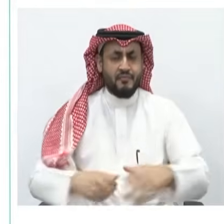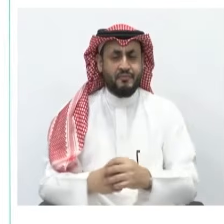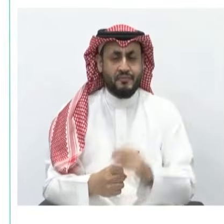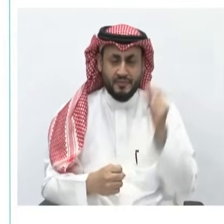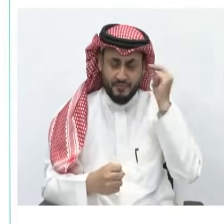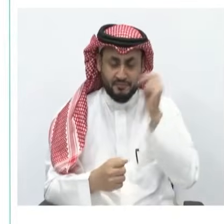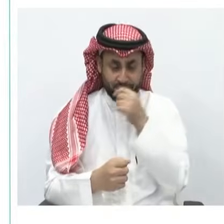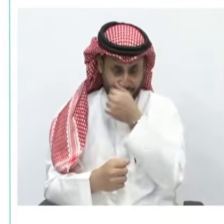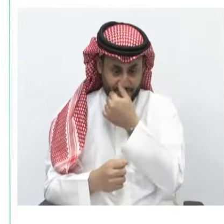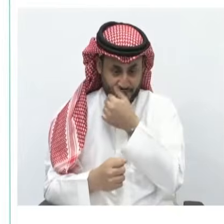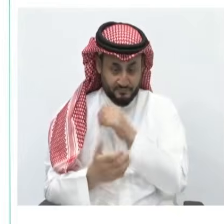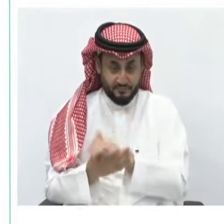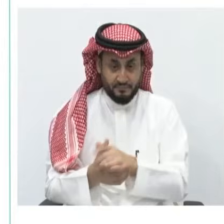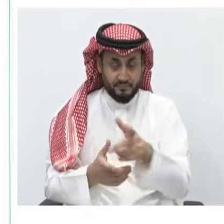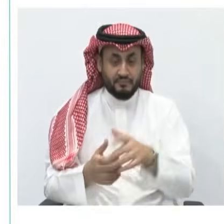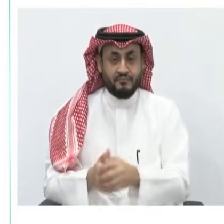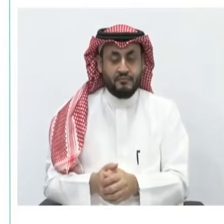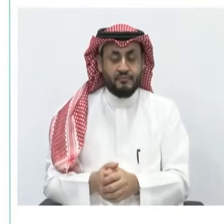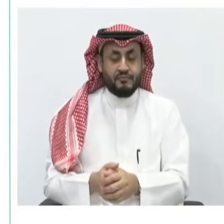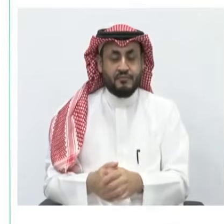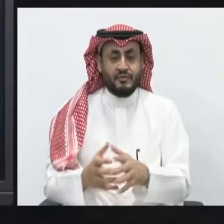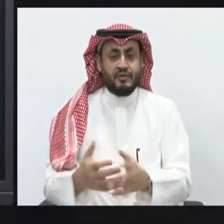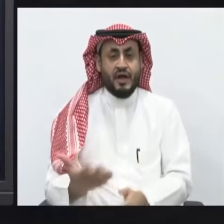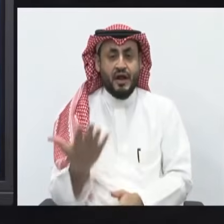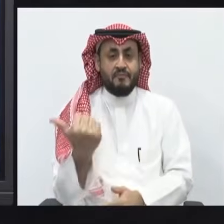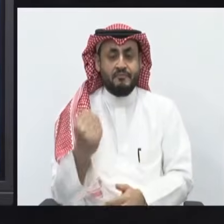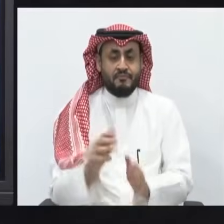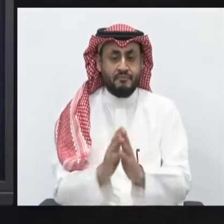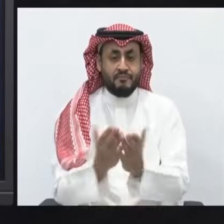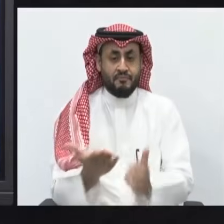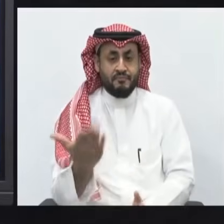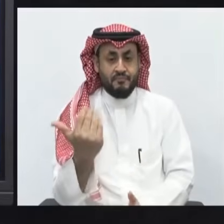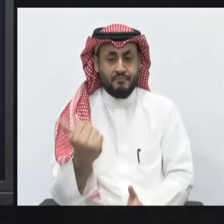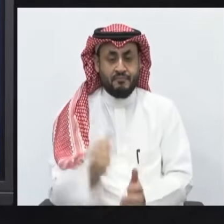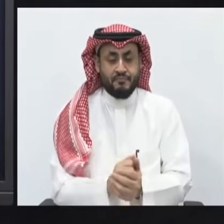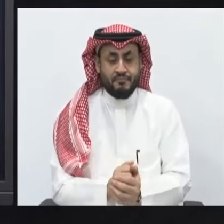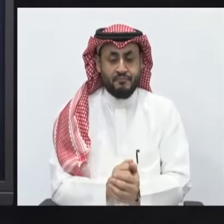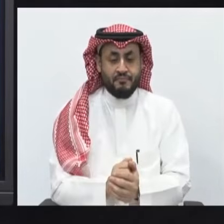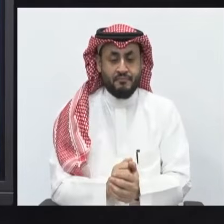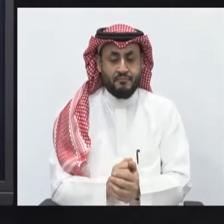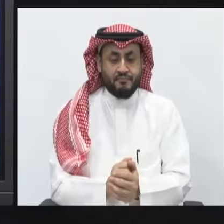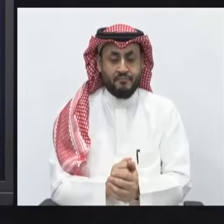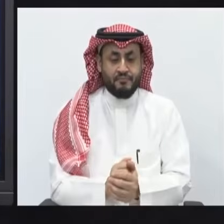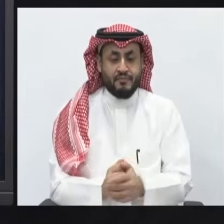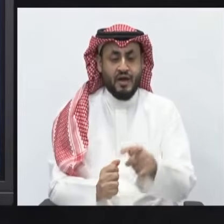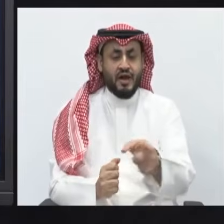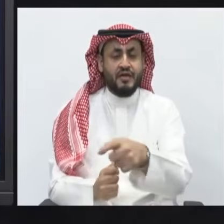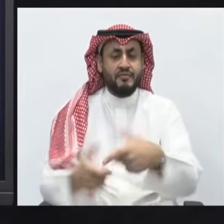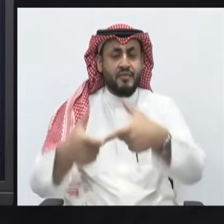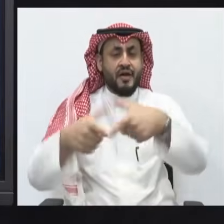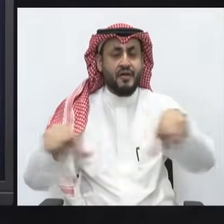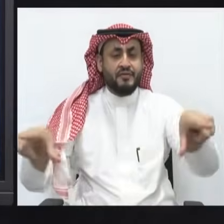parts. Okay, now on page 15, we have our lesson today is